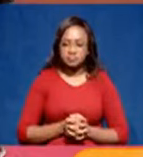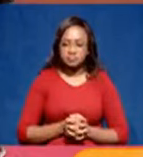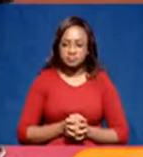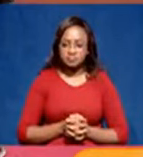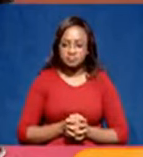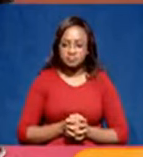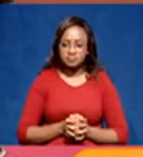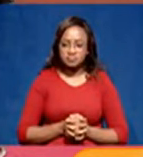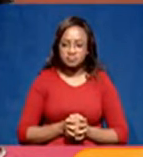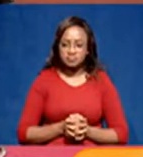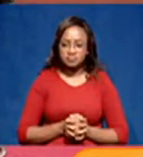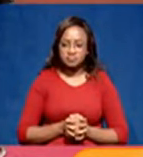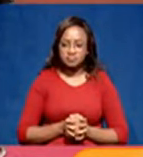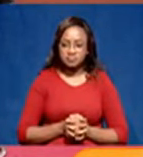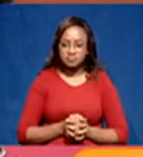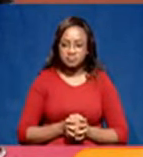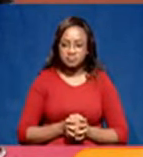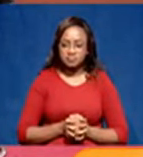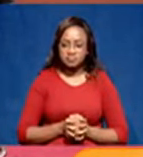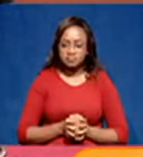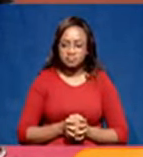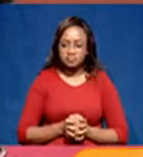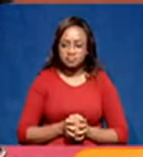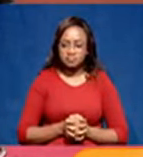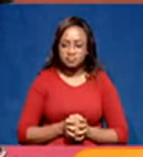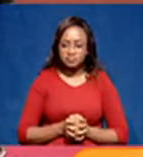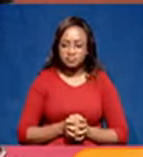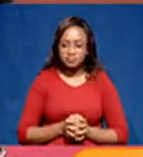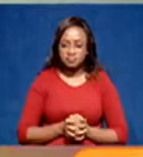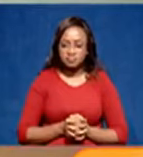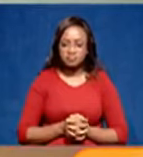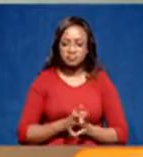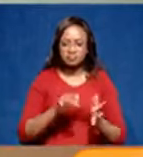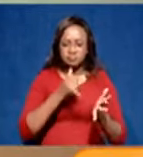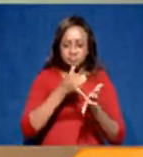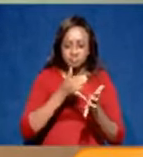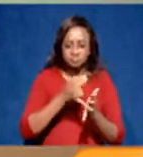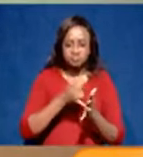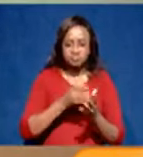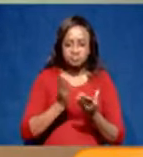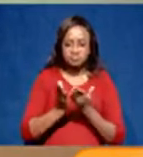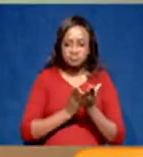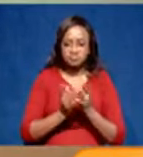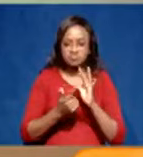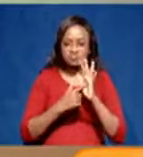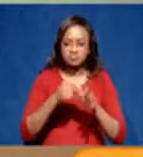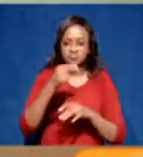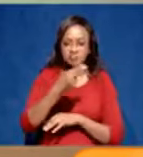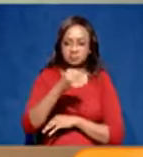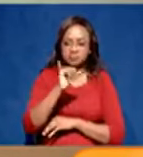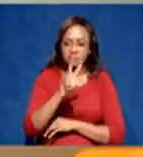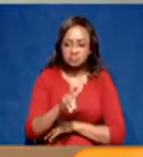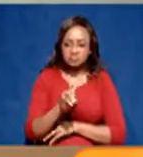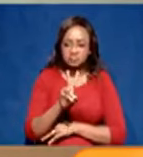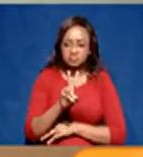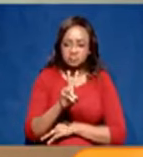Health Insurance Fund. They put to the services directly. For example, HIV. It